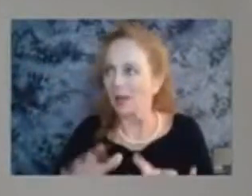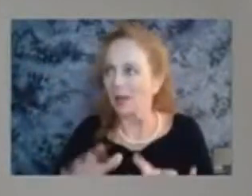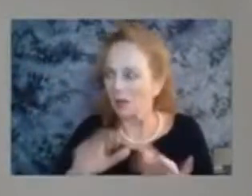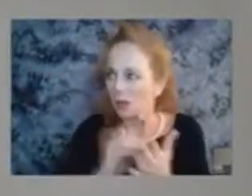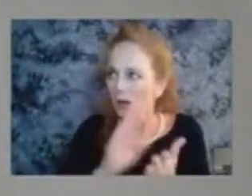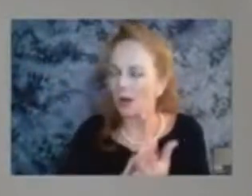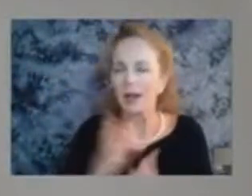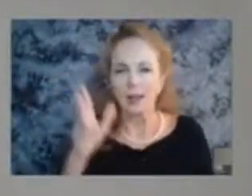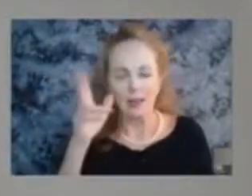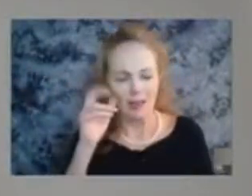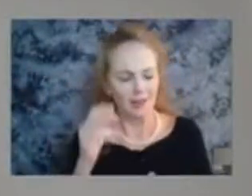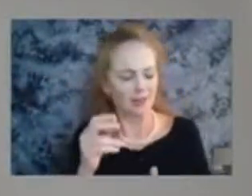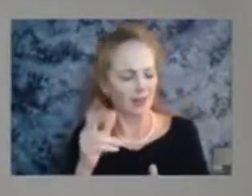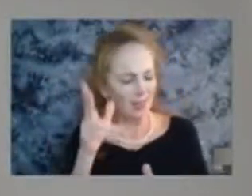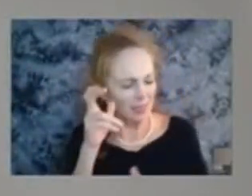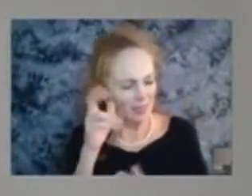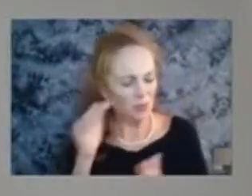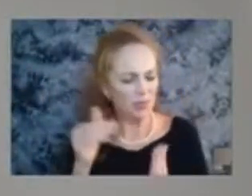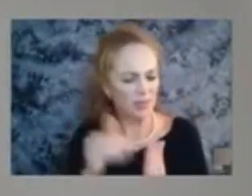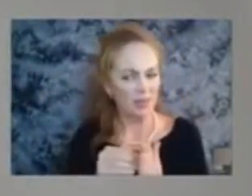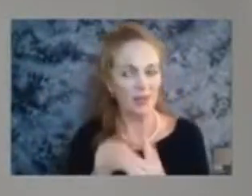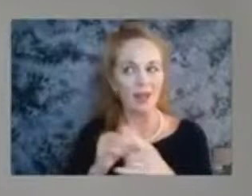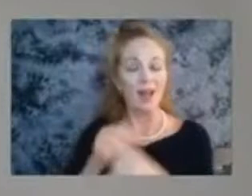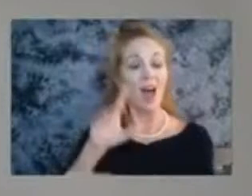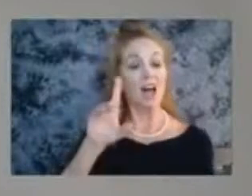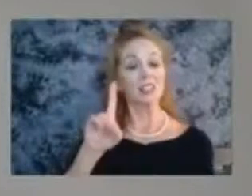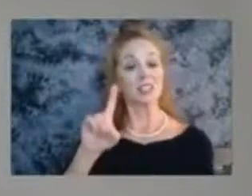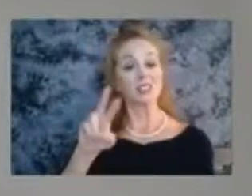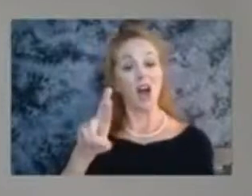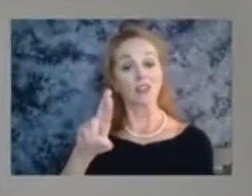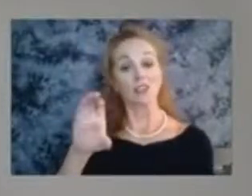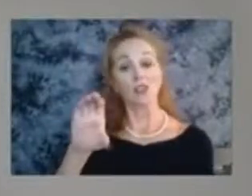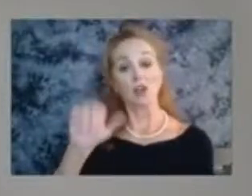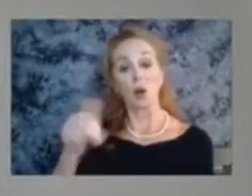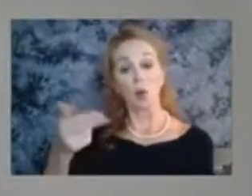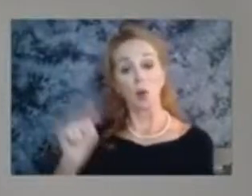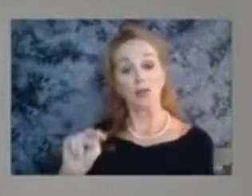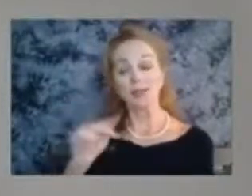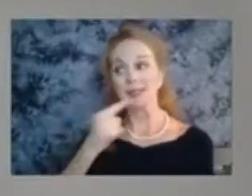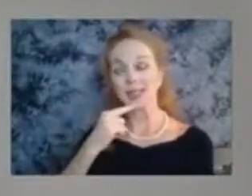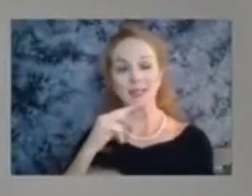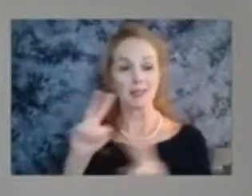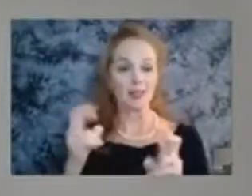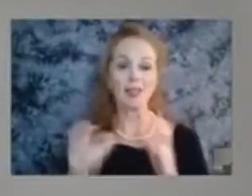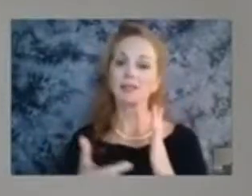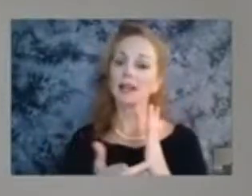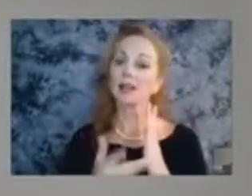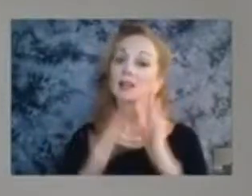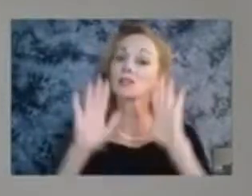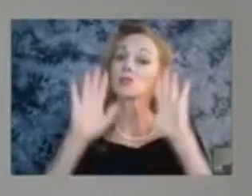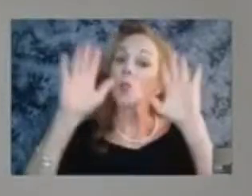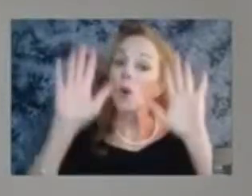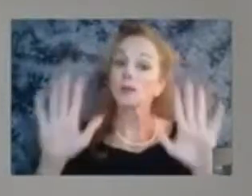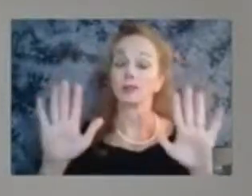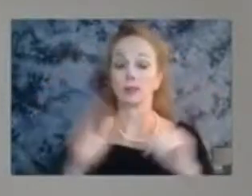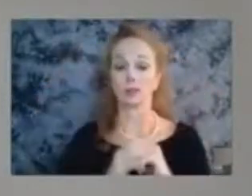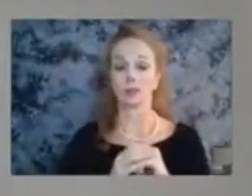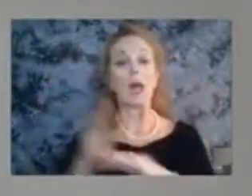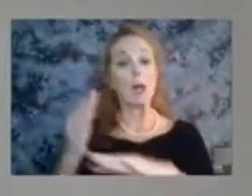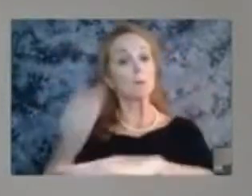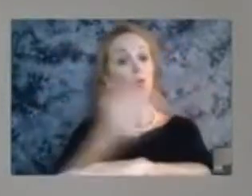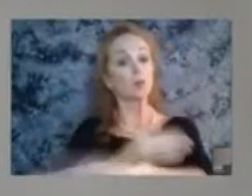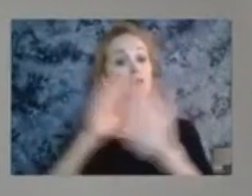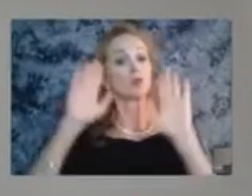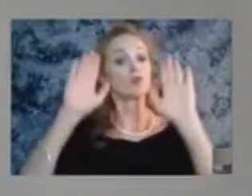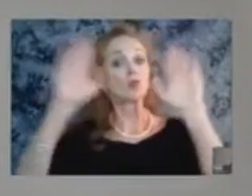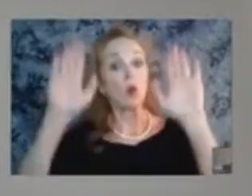listened to that again, and what Dr. Cohen said, the technologies are wonderful, the improvements are great, but the